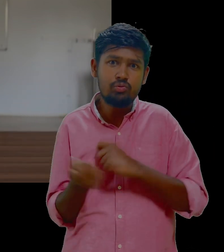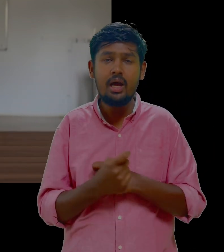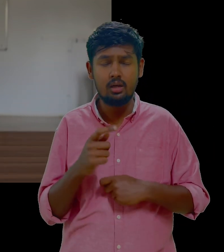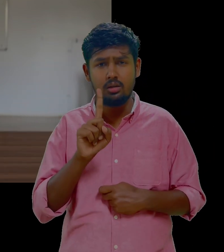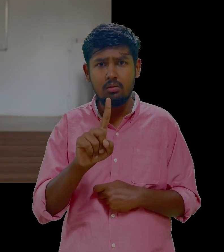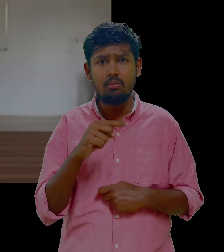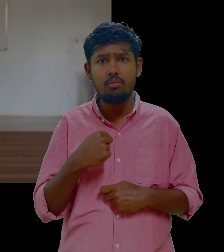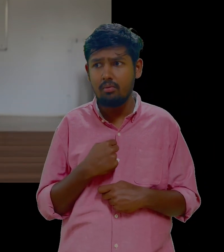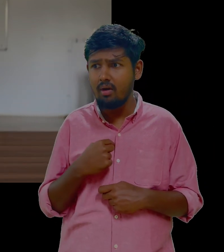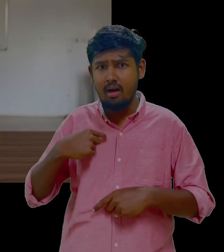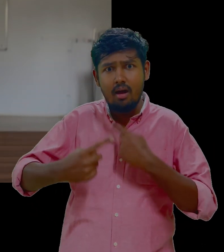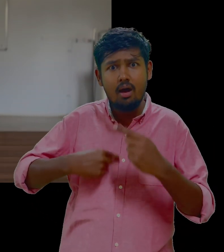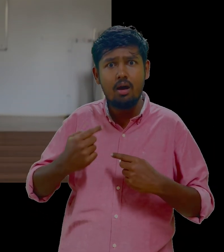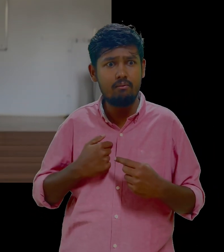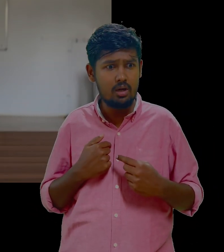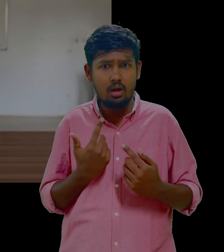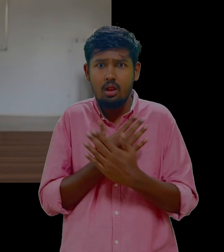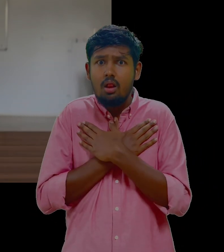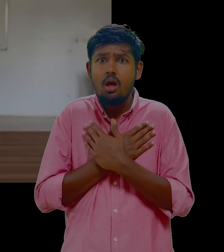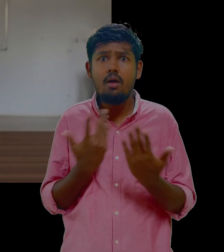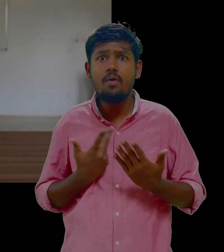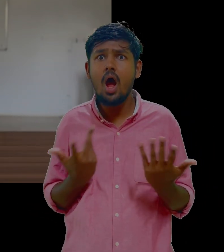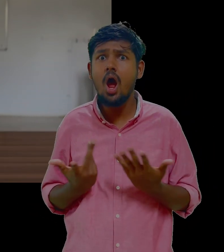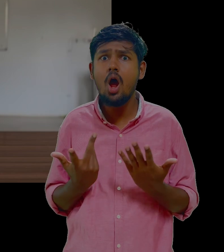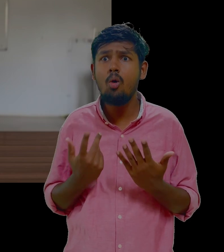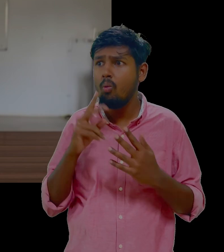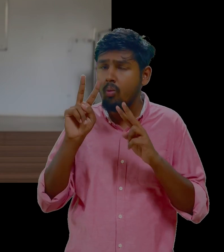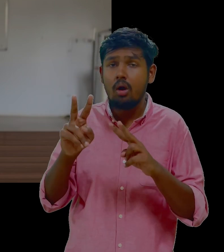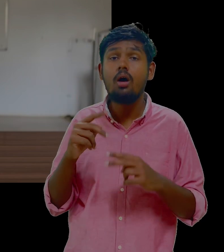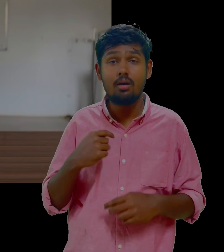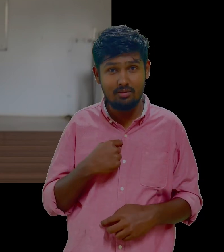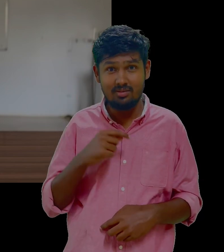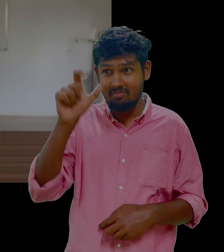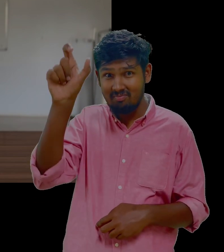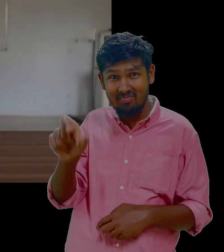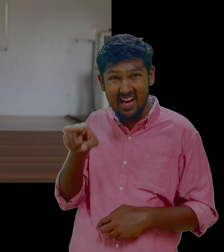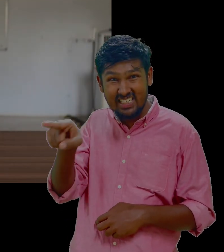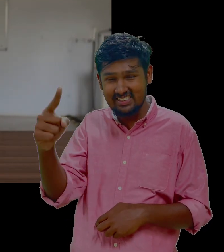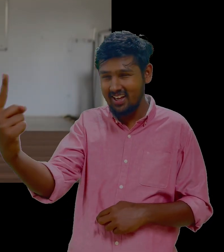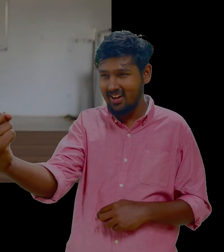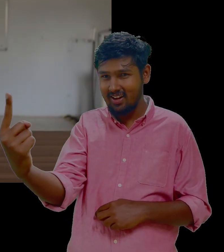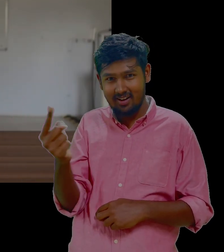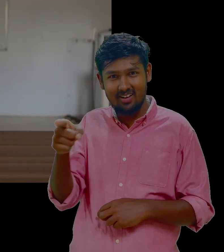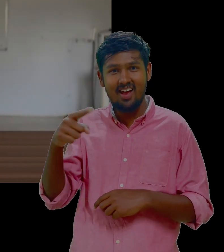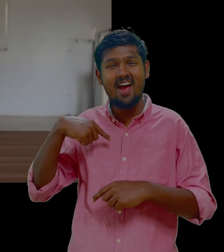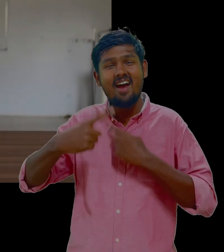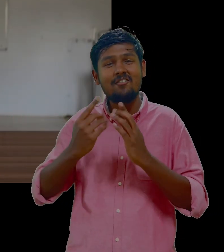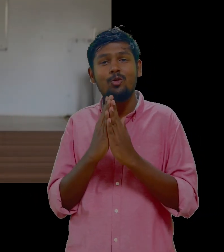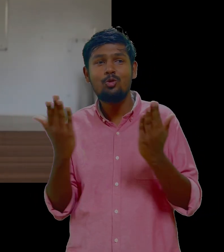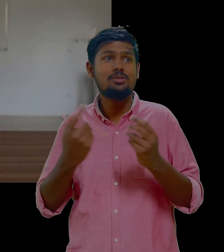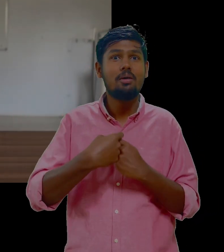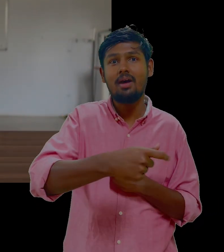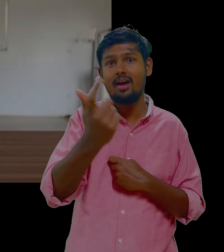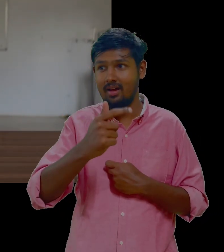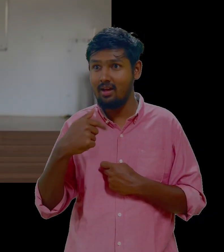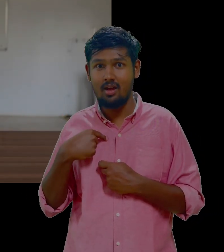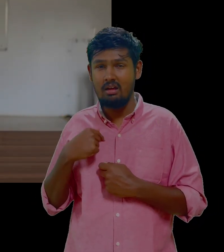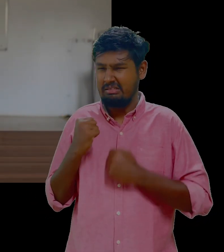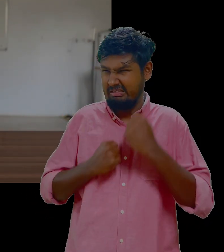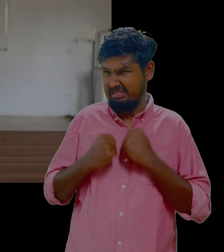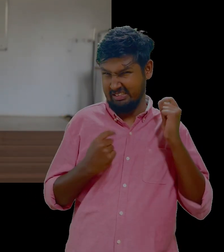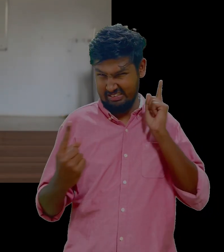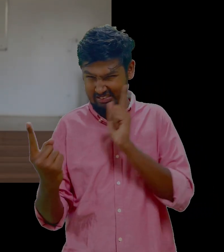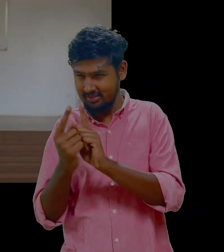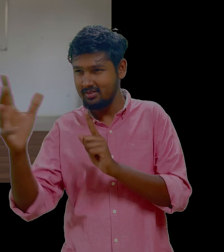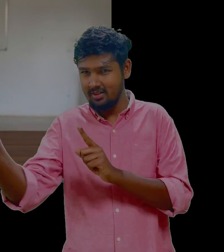every day I used to wait for newspaper to arrive at my home, and I used to catch almost the newspaper from the